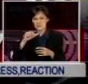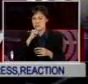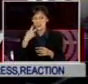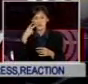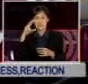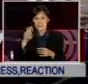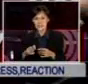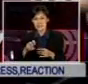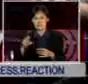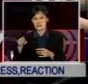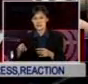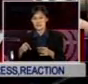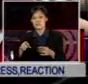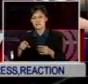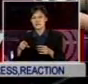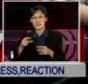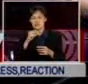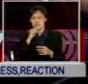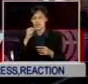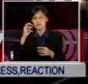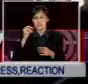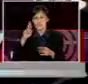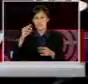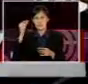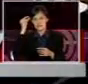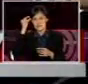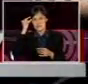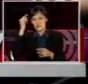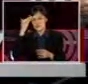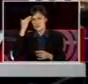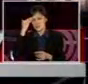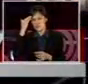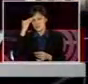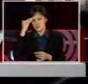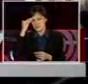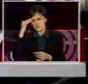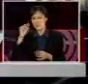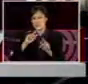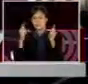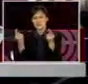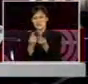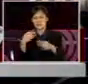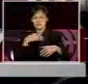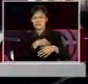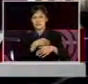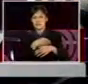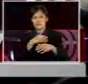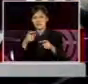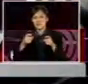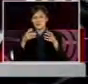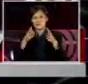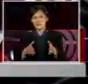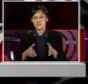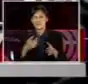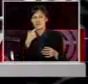witness, it was not Mr. Garcia who had knowledge of this, this Katipunan branch manager was subpoenaed here,